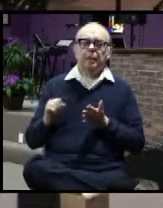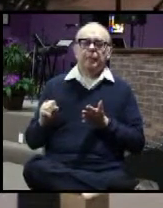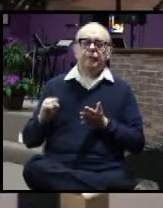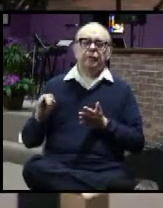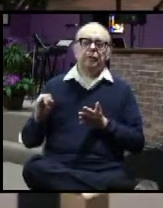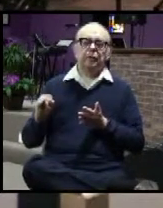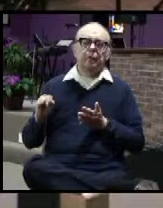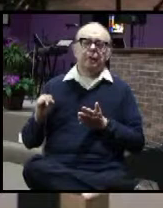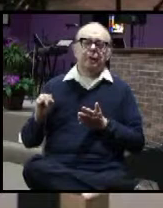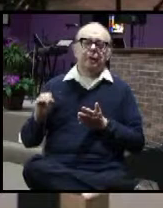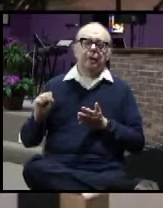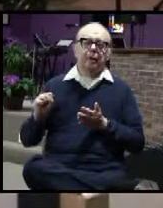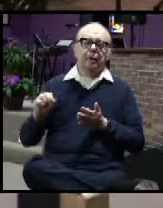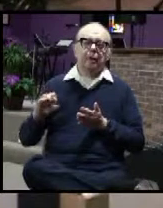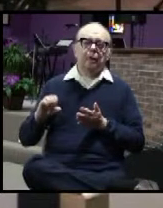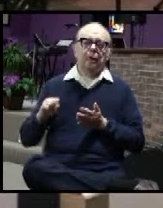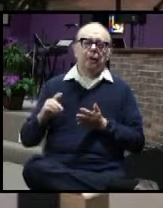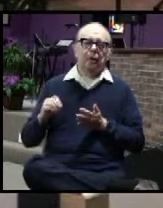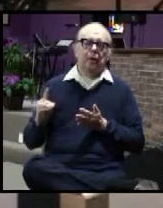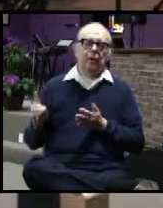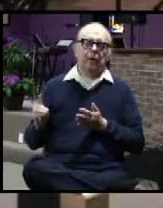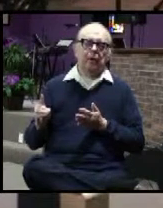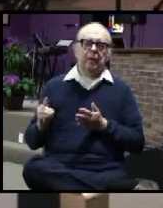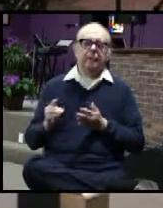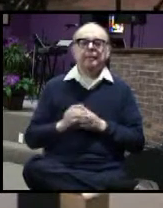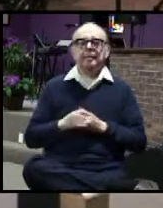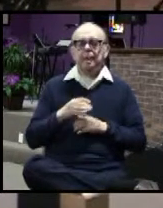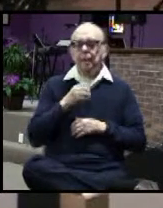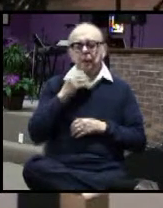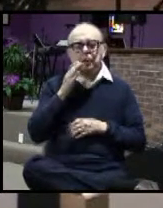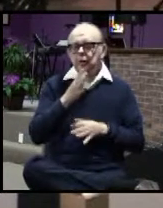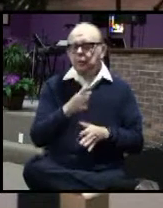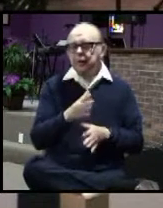How about your grandma? Your grandmother's car is a dually.